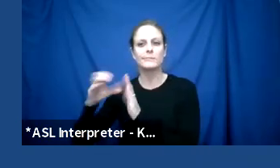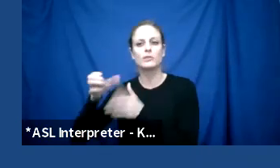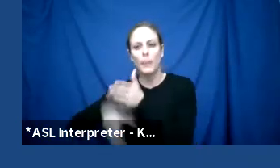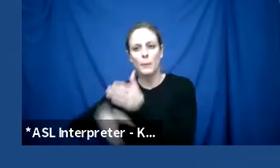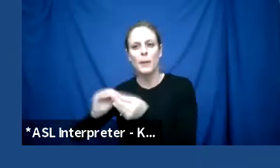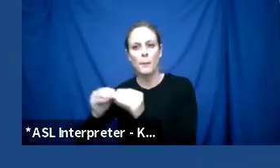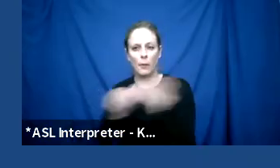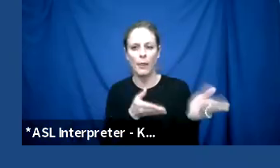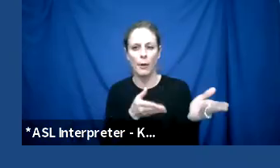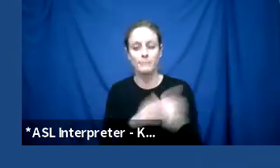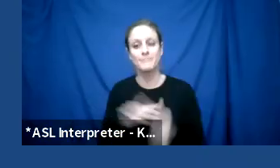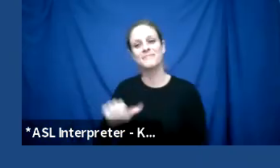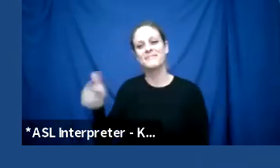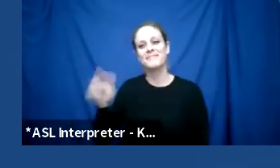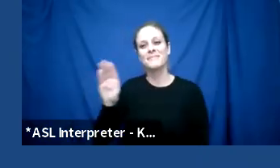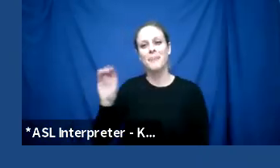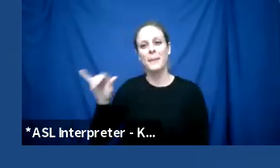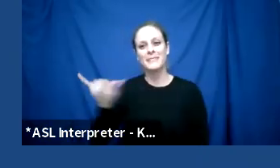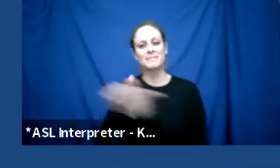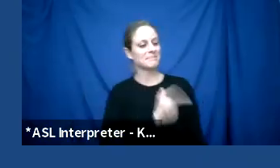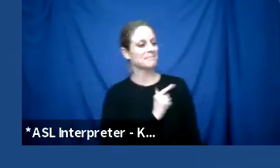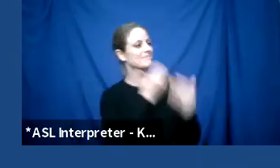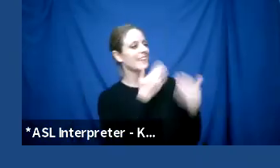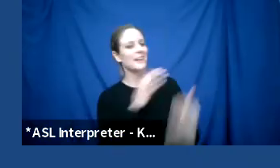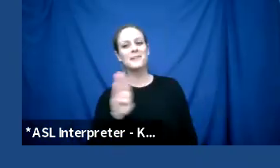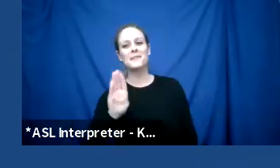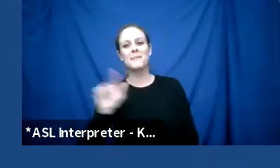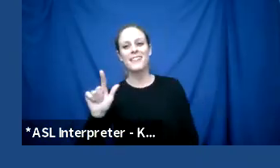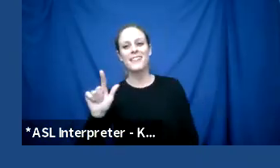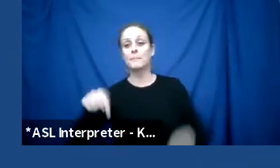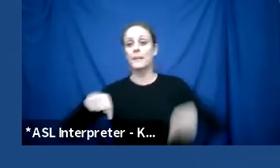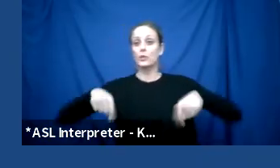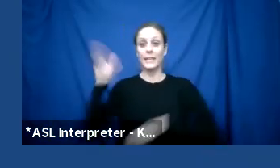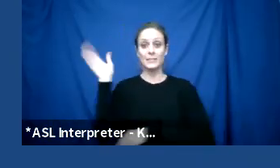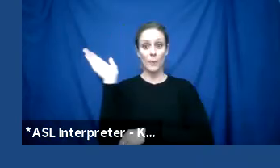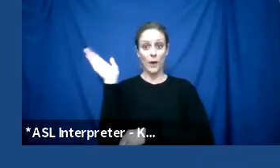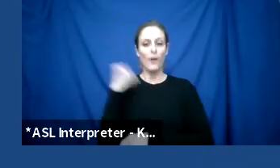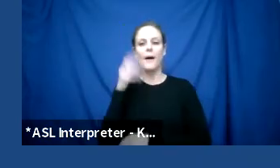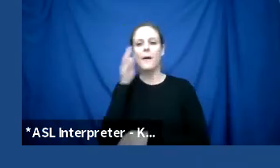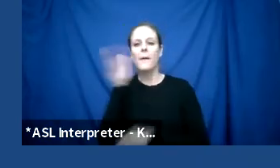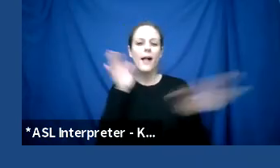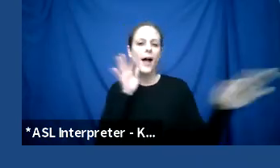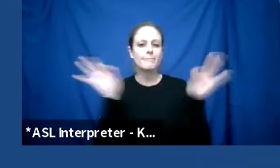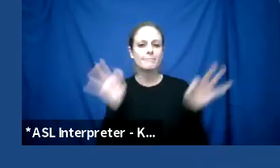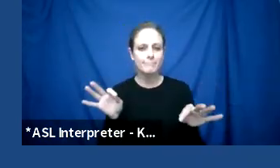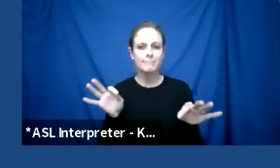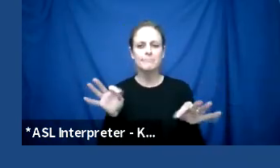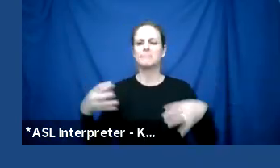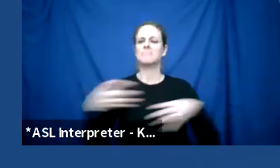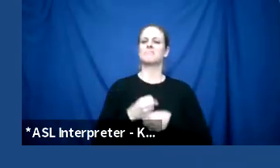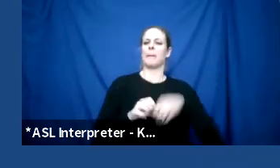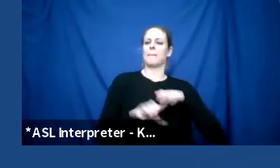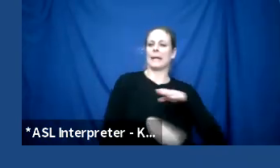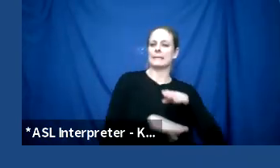All right, so thanks, Bill. So in today's webinar, I'm going to go over the basics and some of the